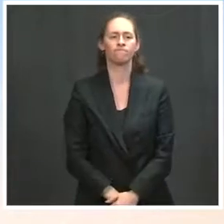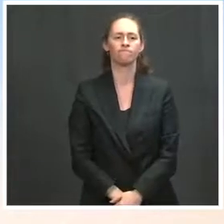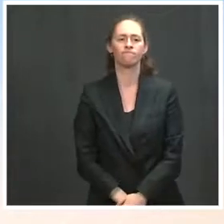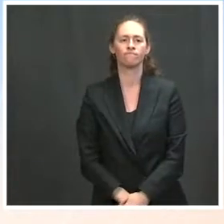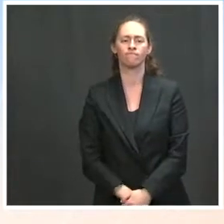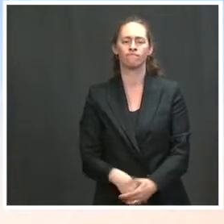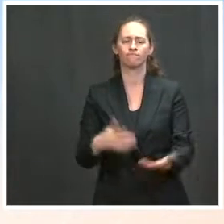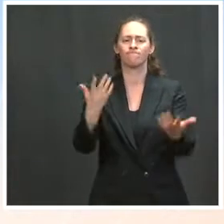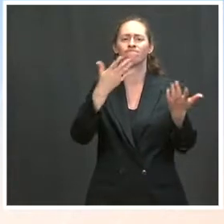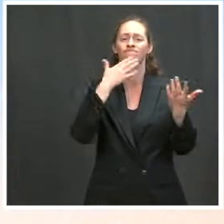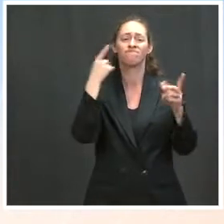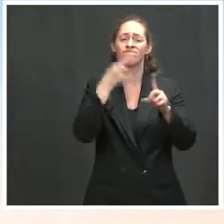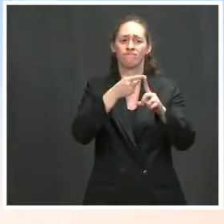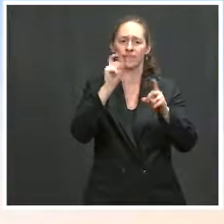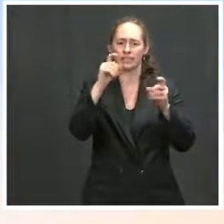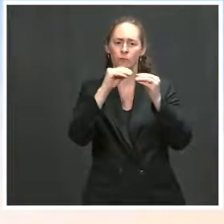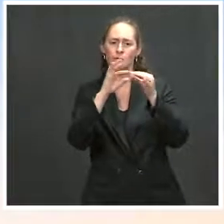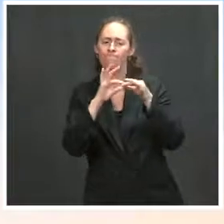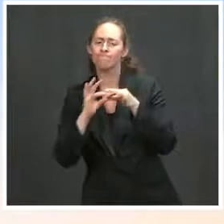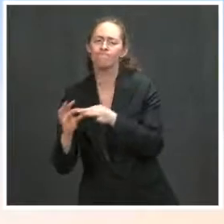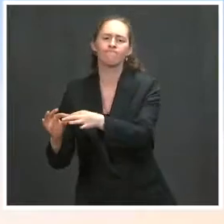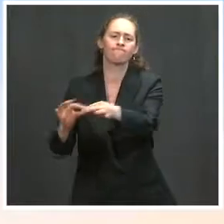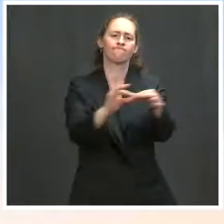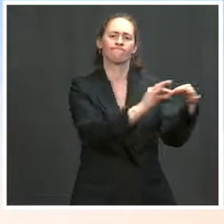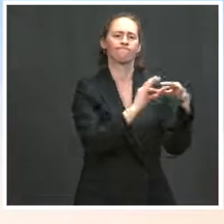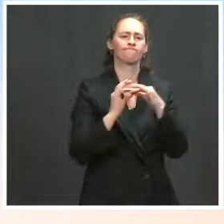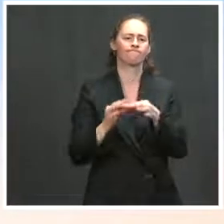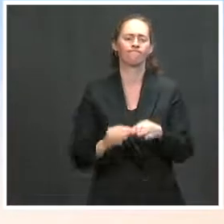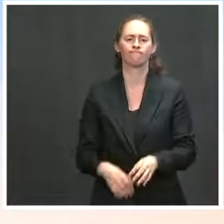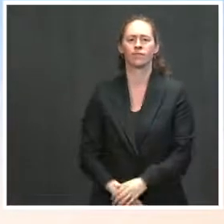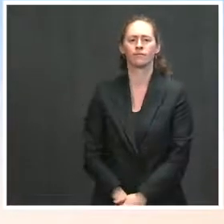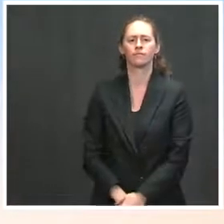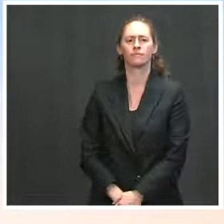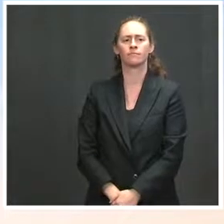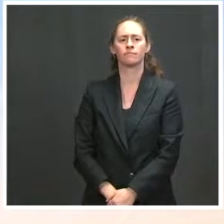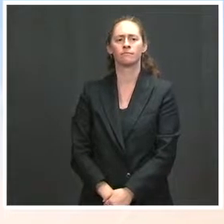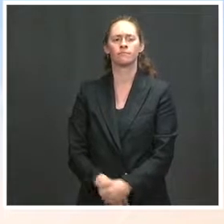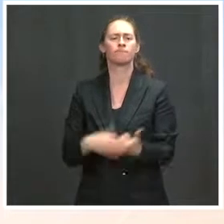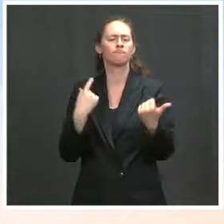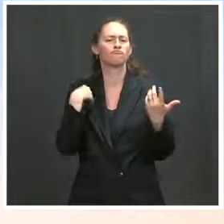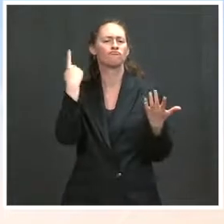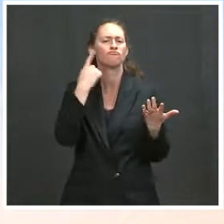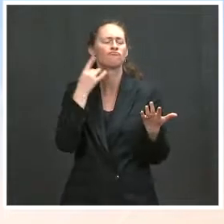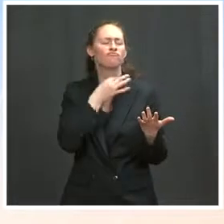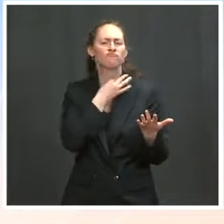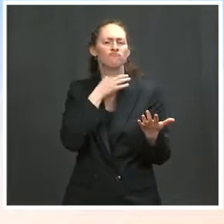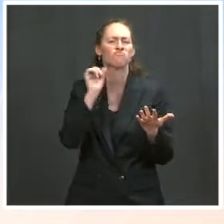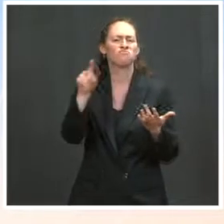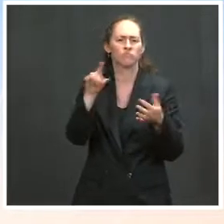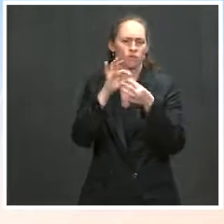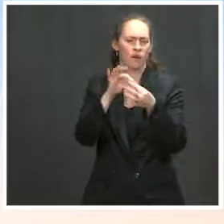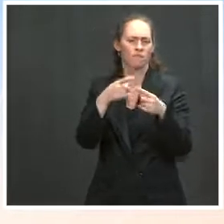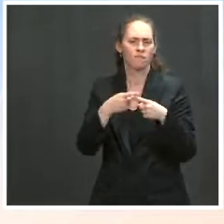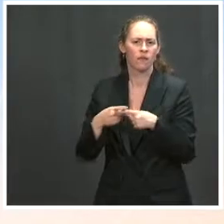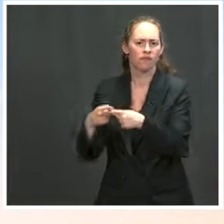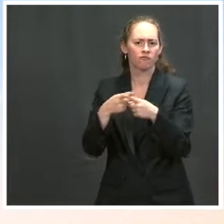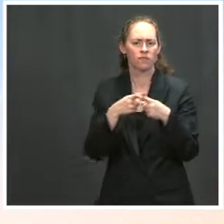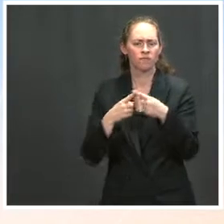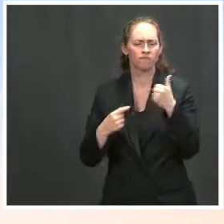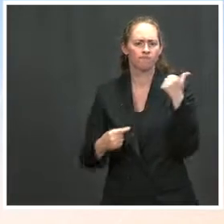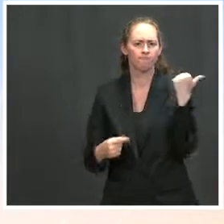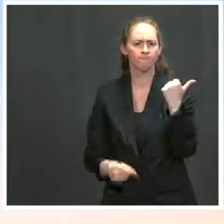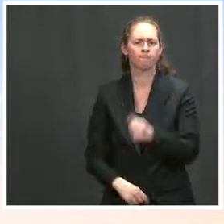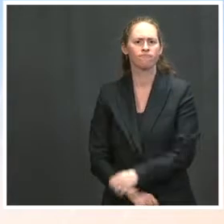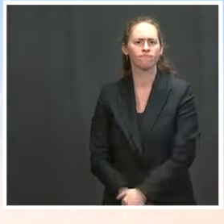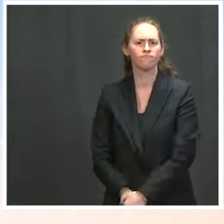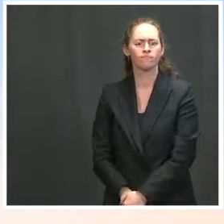well. Just one quick one on Belarus. Roman Protasevich's mother has issued an urgent plea to world leaders to help free her